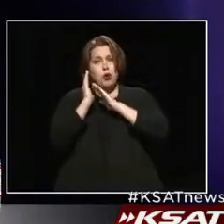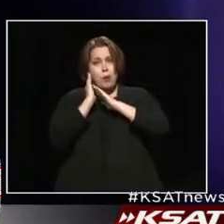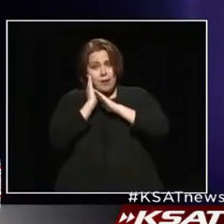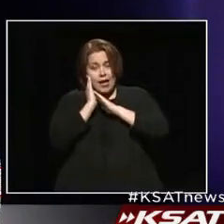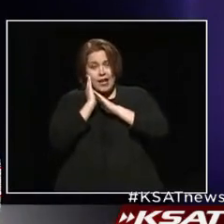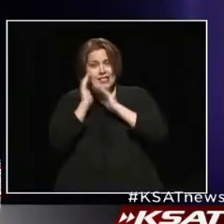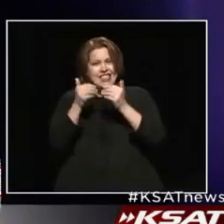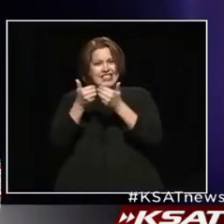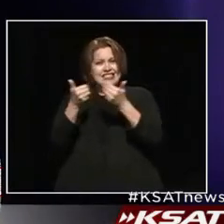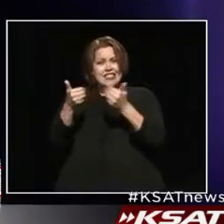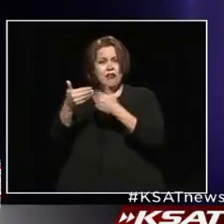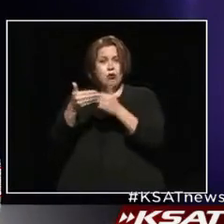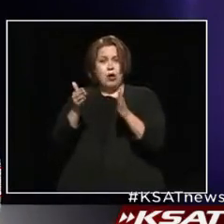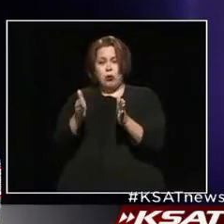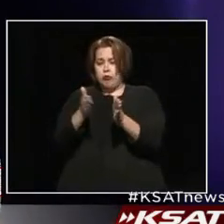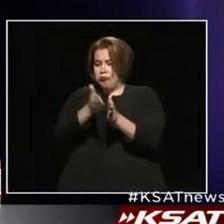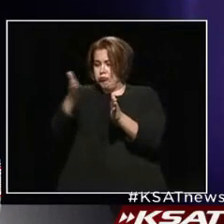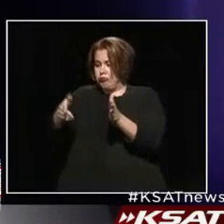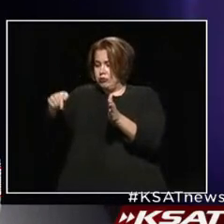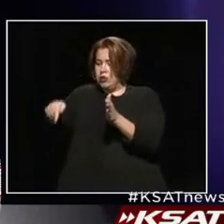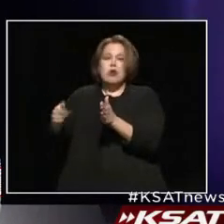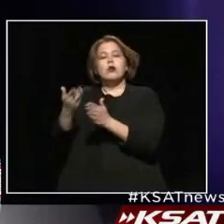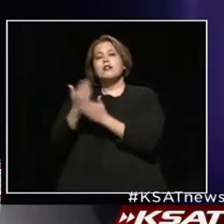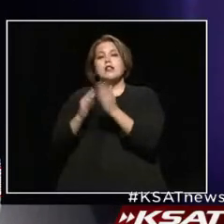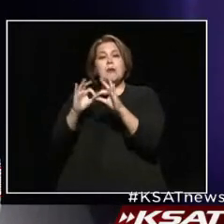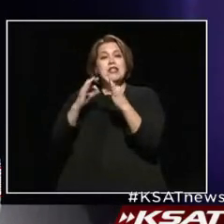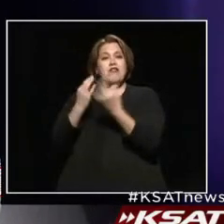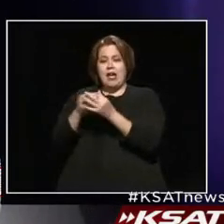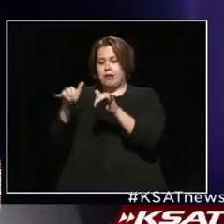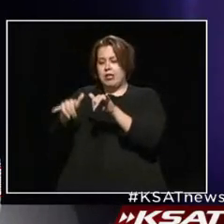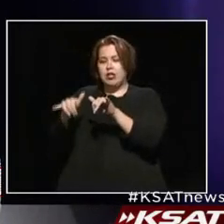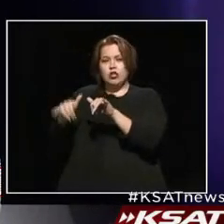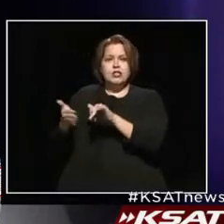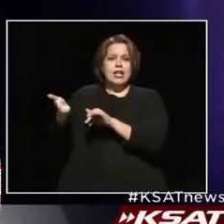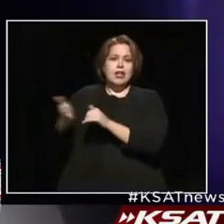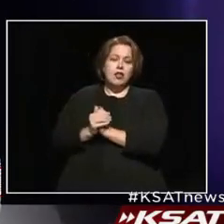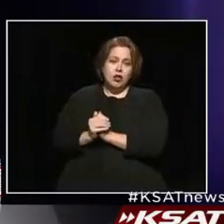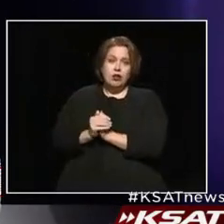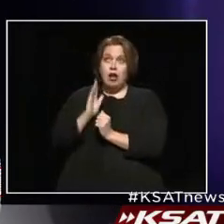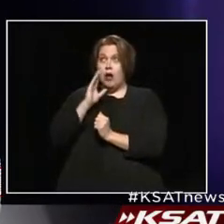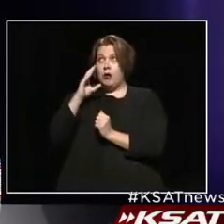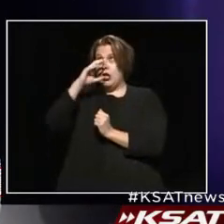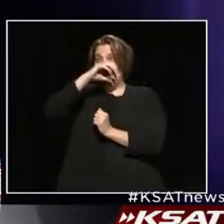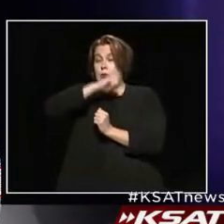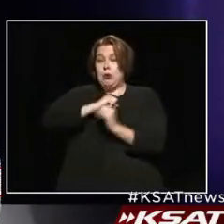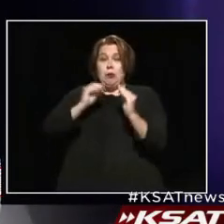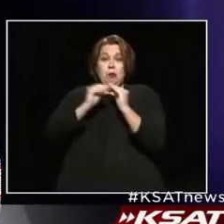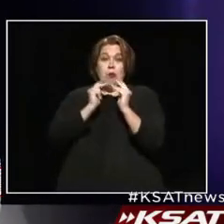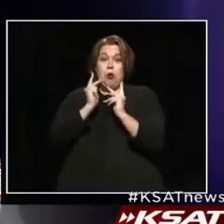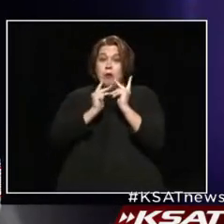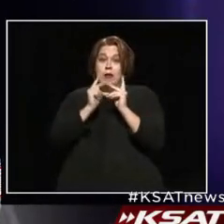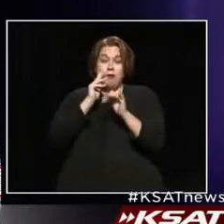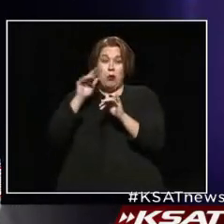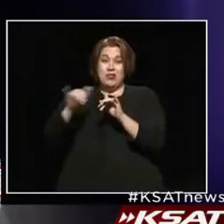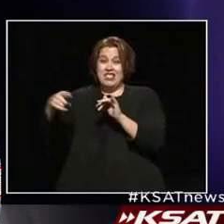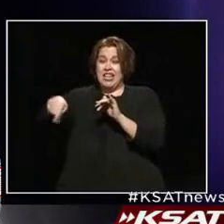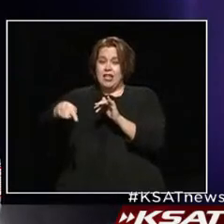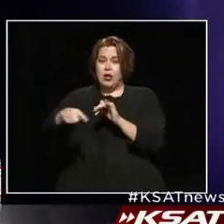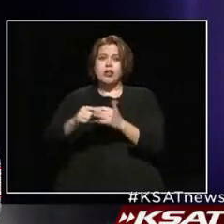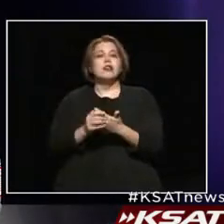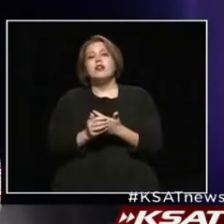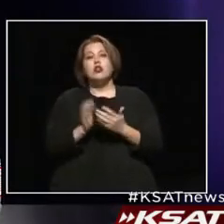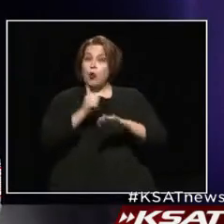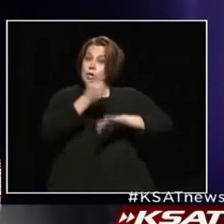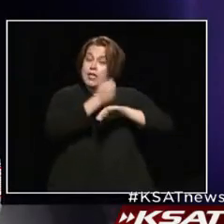on a separate room right next to it where some of the family are staying. And I would assume we'll have more people staying out there. So we set it up